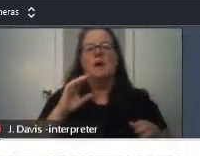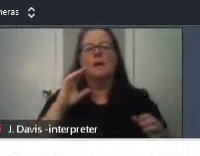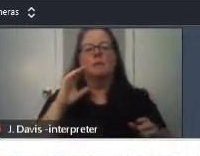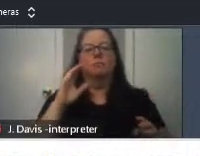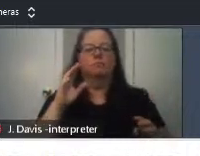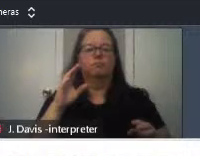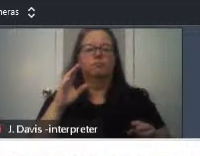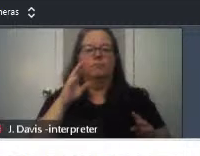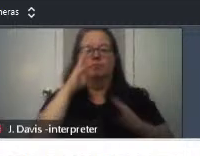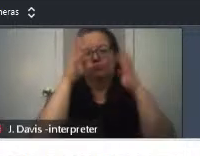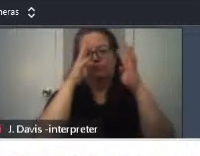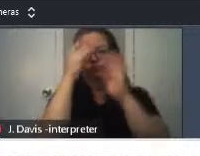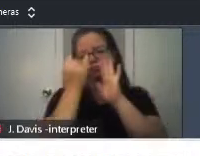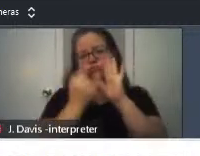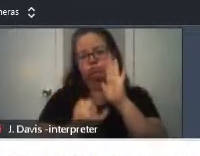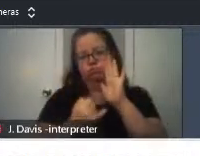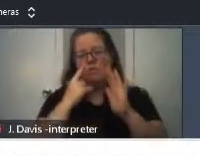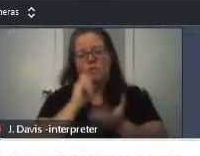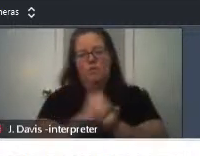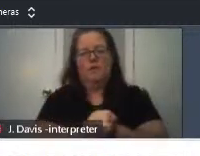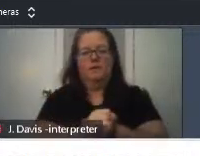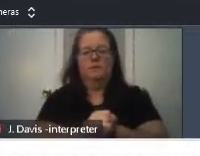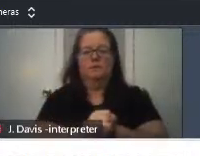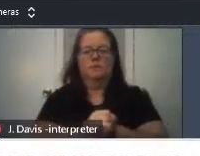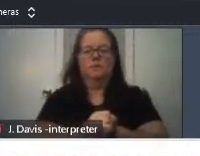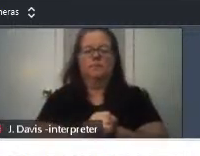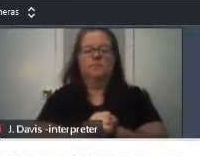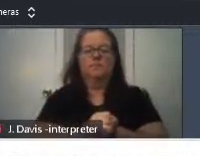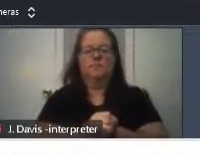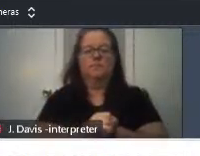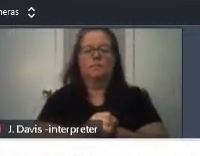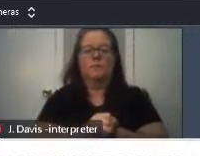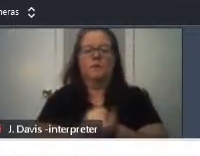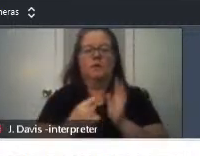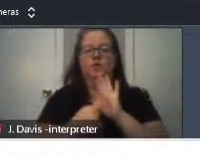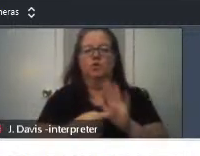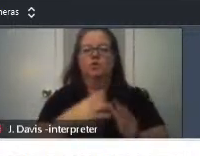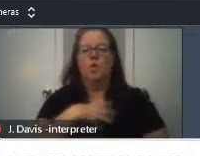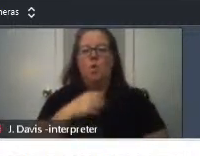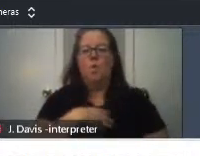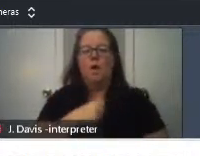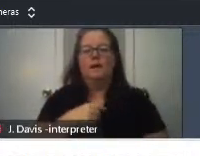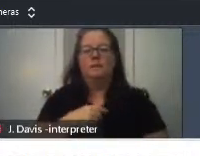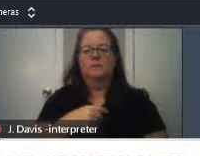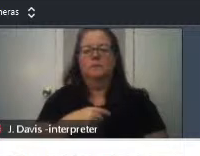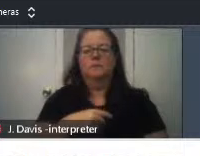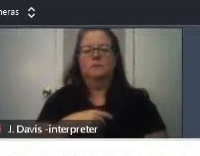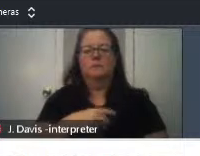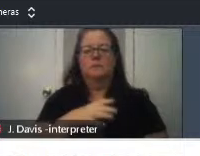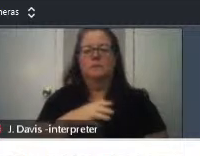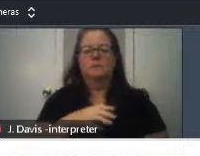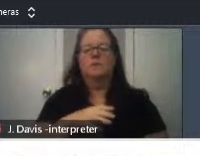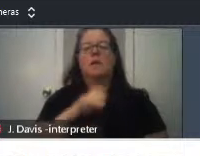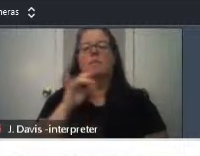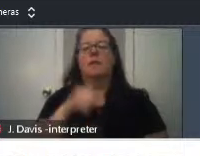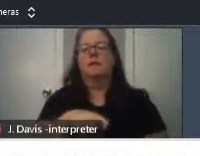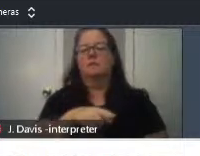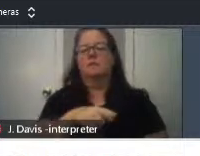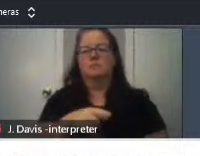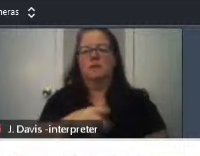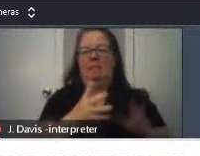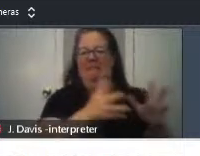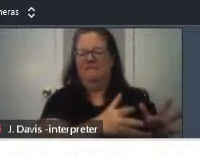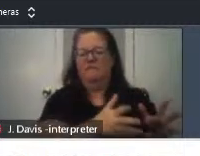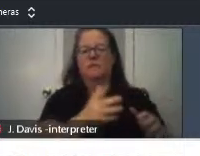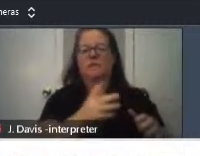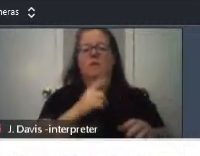plan. Again, the existing duplexes are indicated kind of in a white blank mode because they're not doing anything to those. The new building